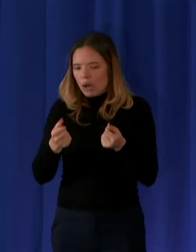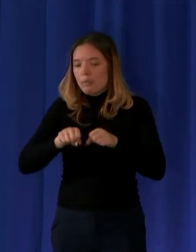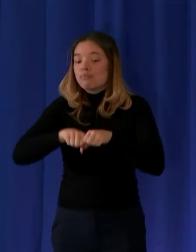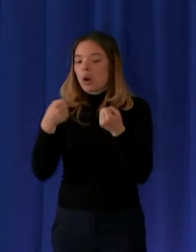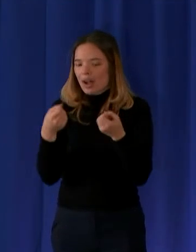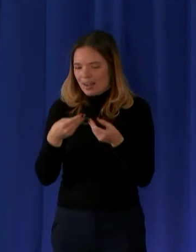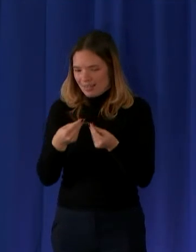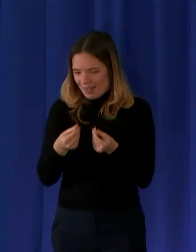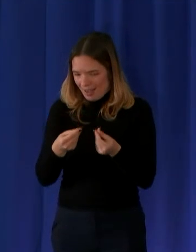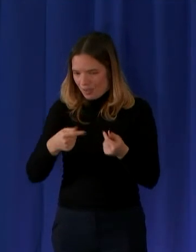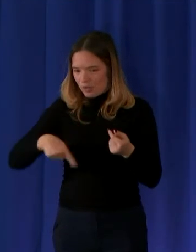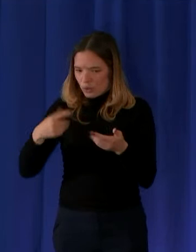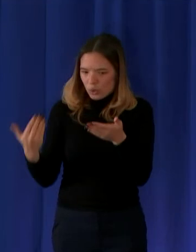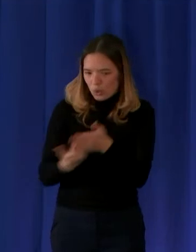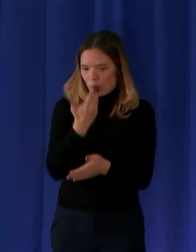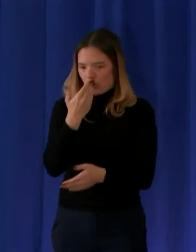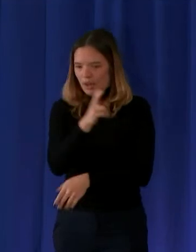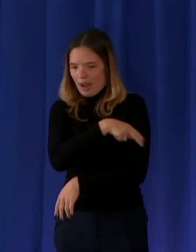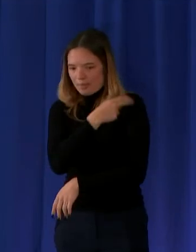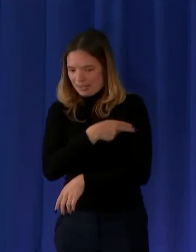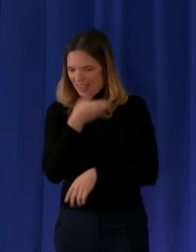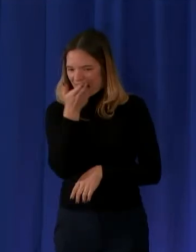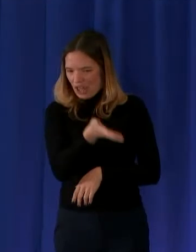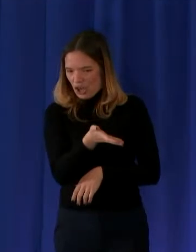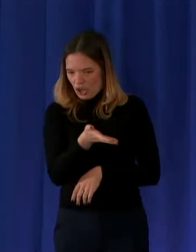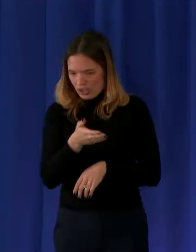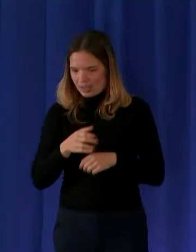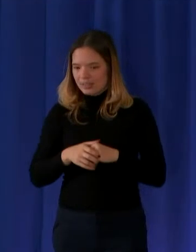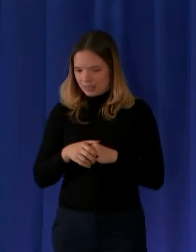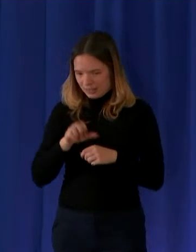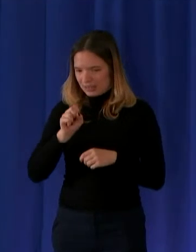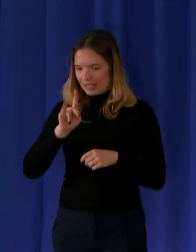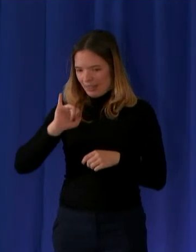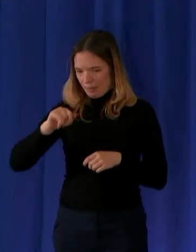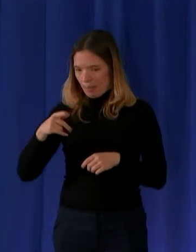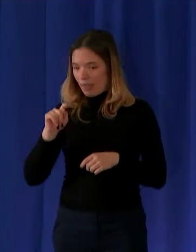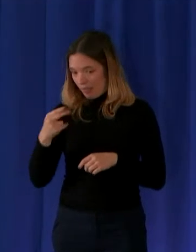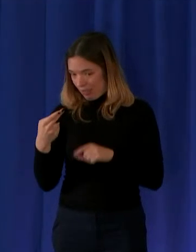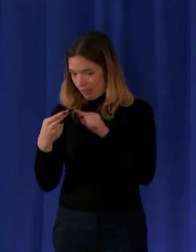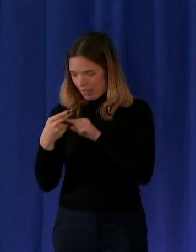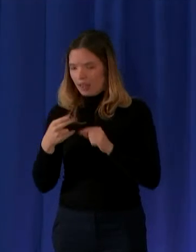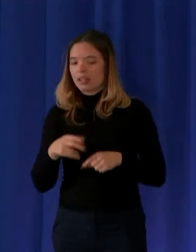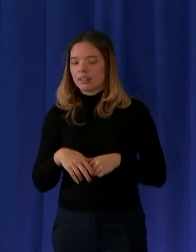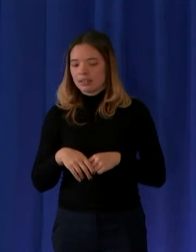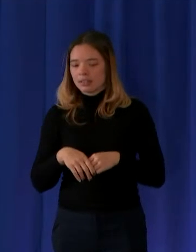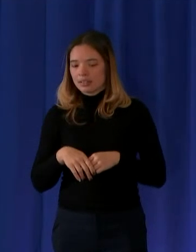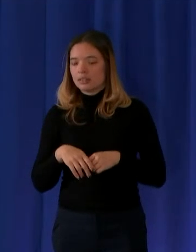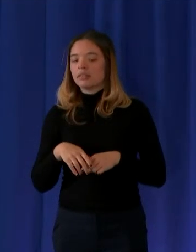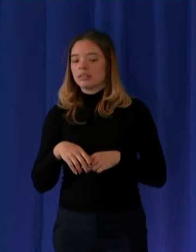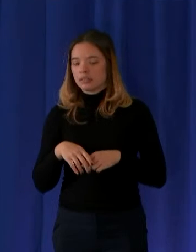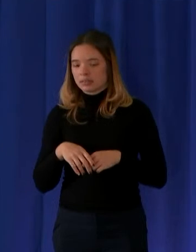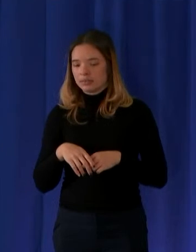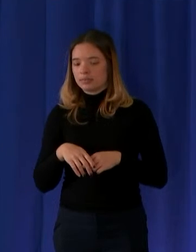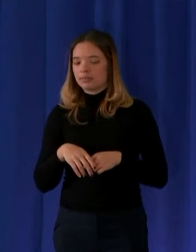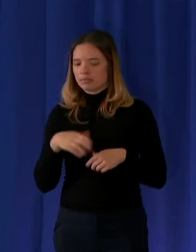and naming of the new hospital at St. Elizabeth's. We're obviously very proud that we have made this